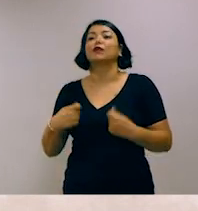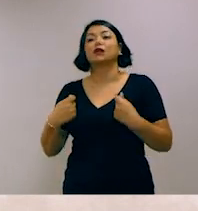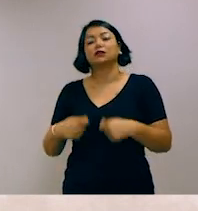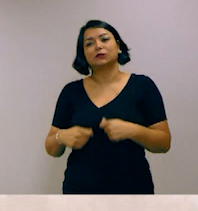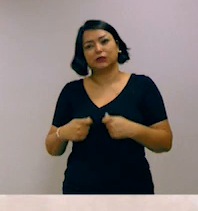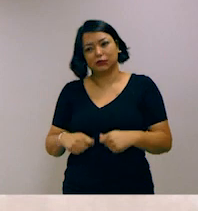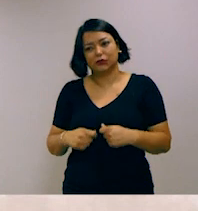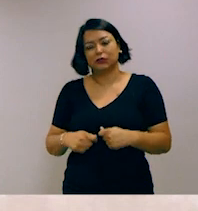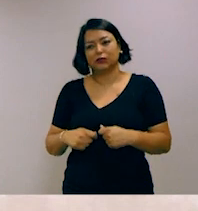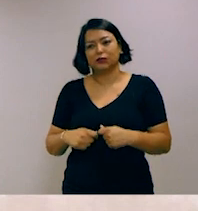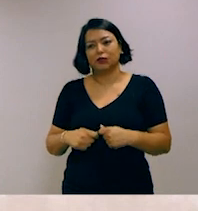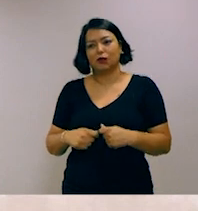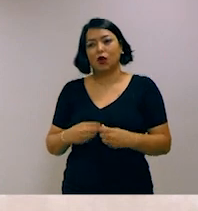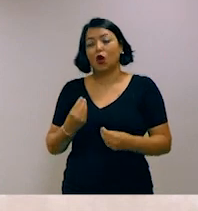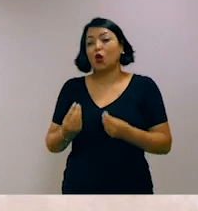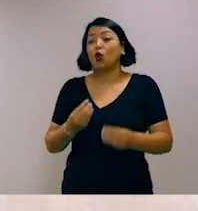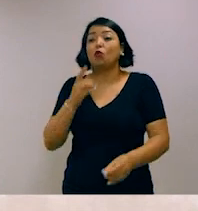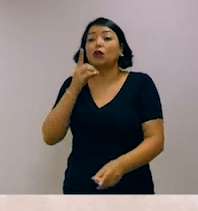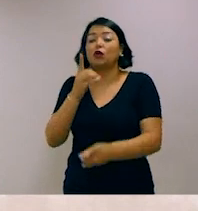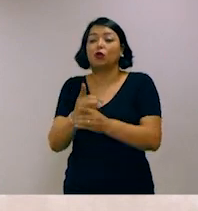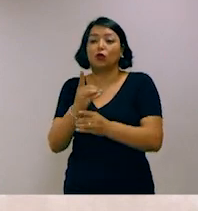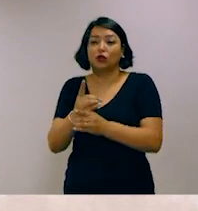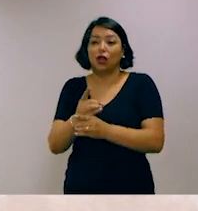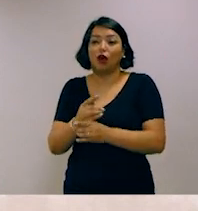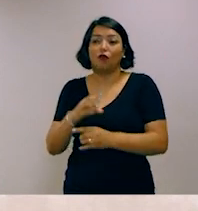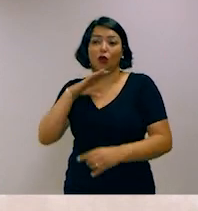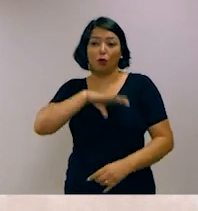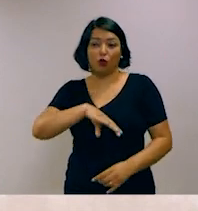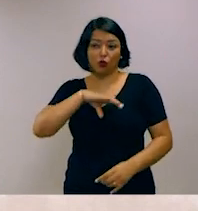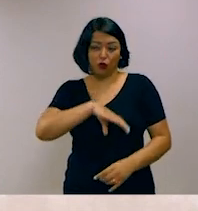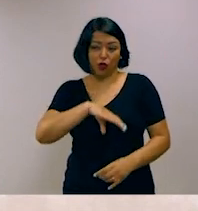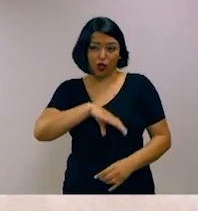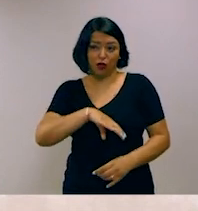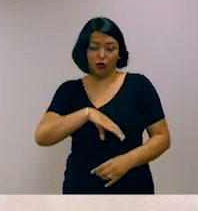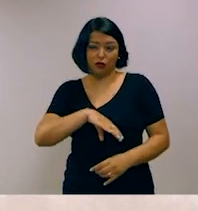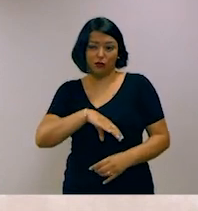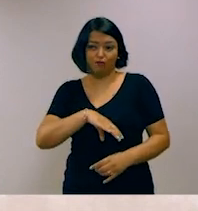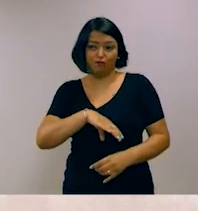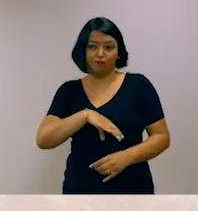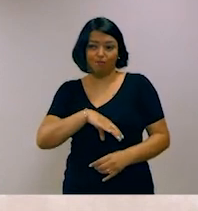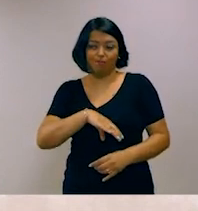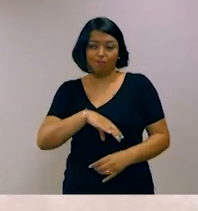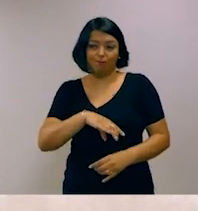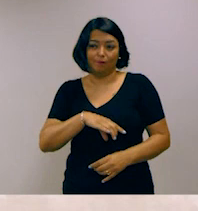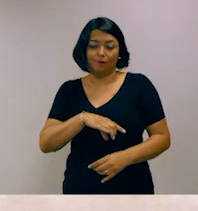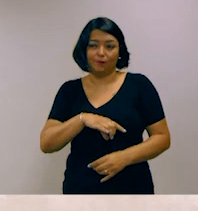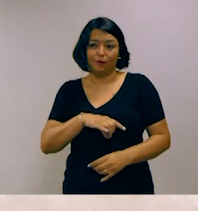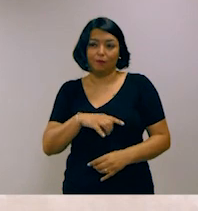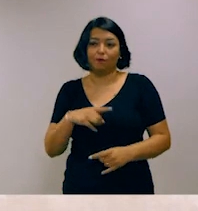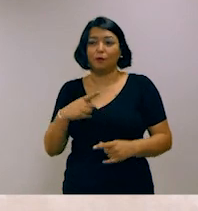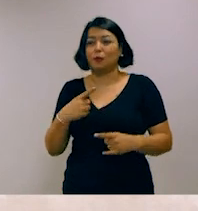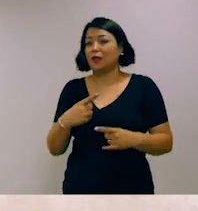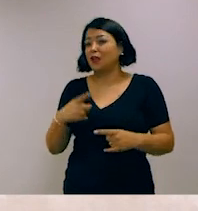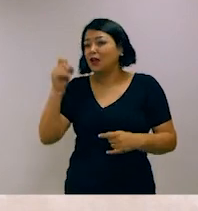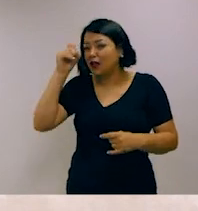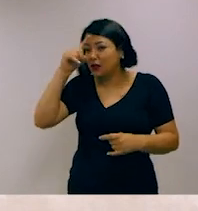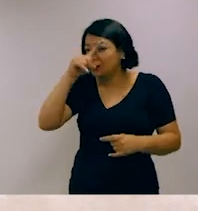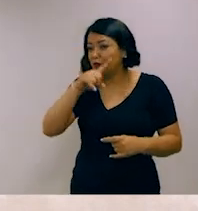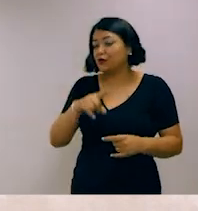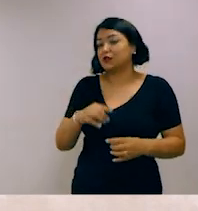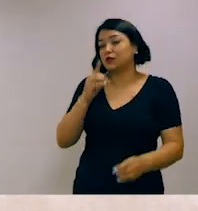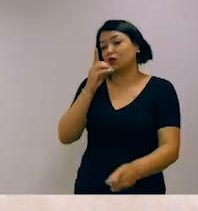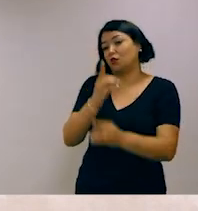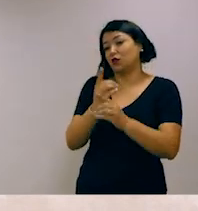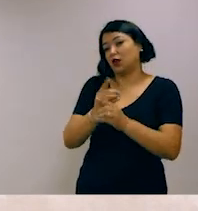a decision that I had to make with my project is, since I didn't find scripts in Portuguese, the source of the information